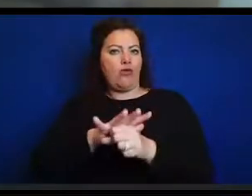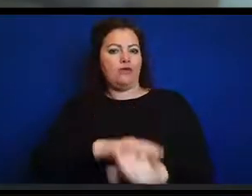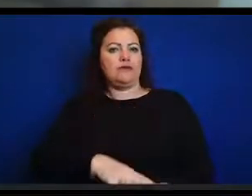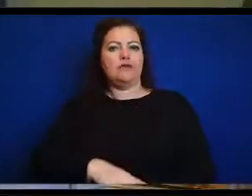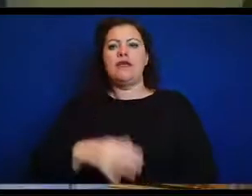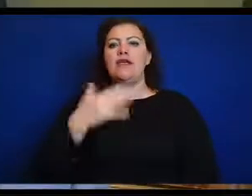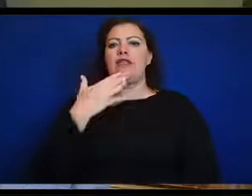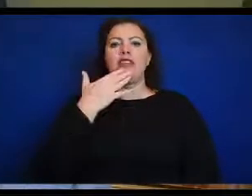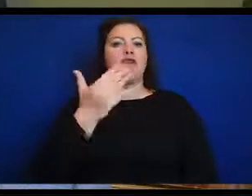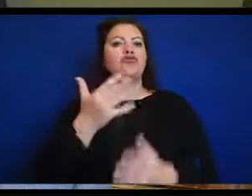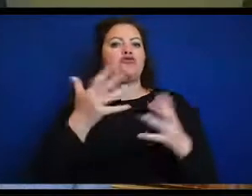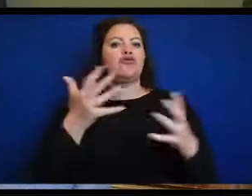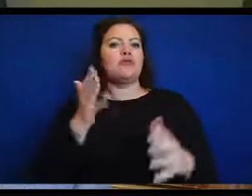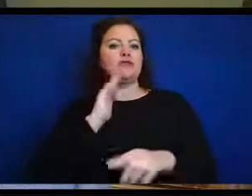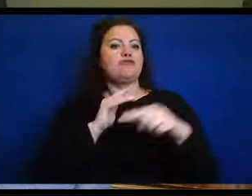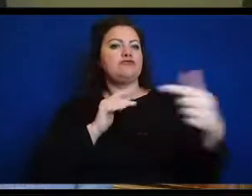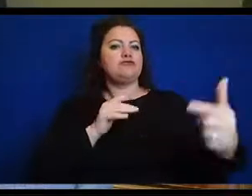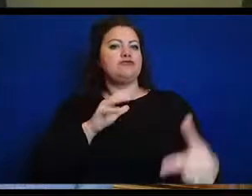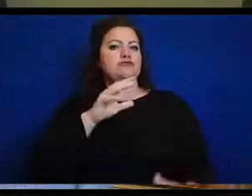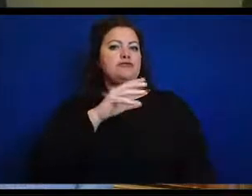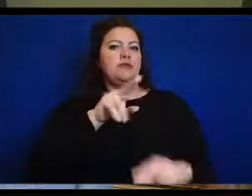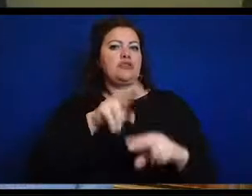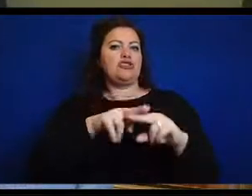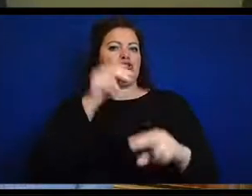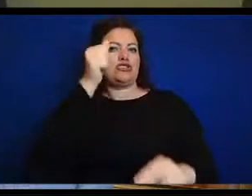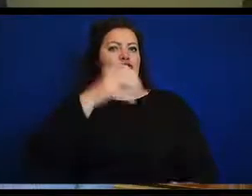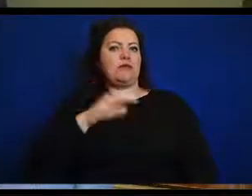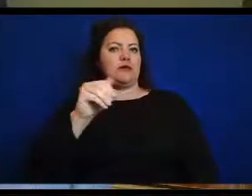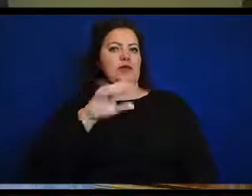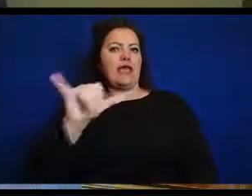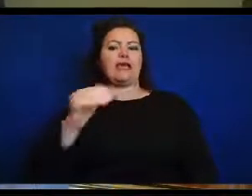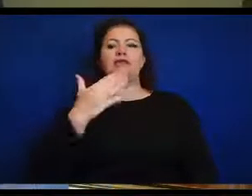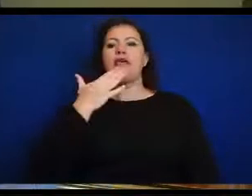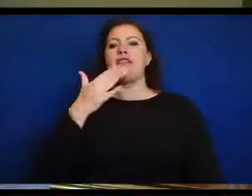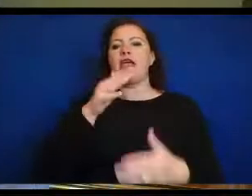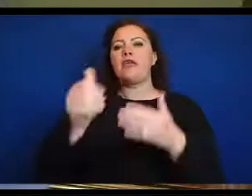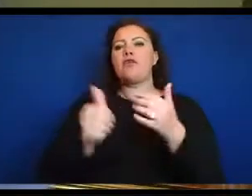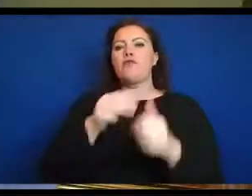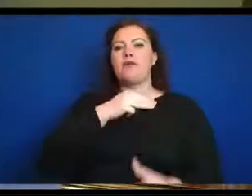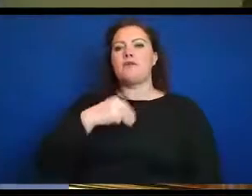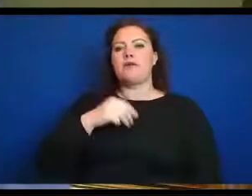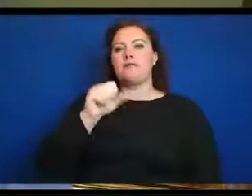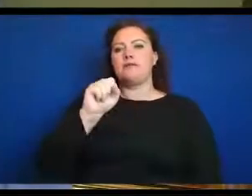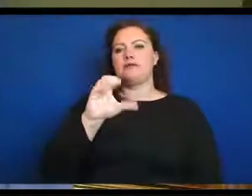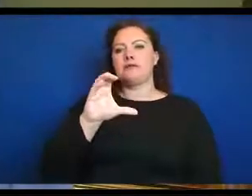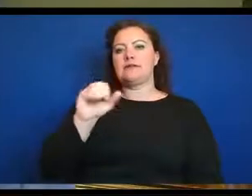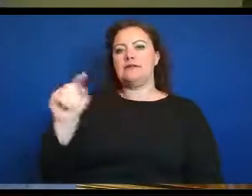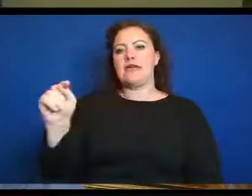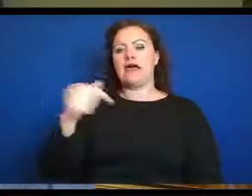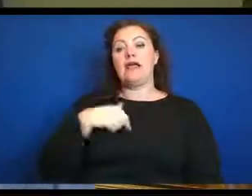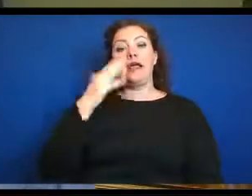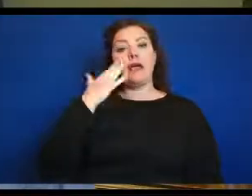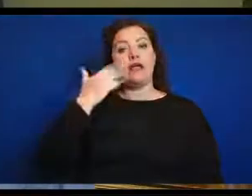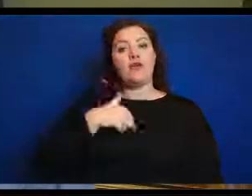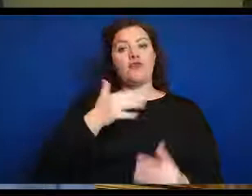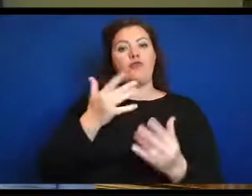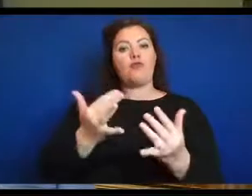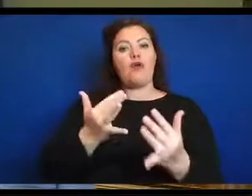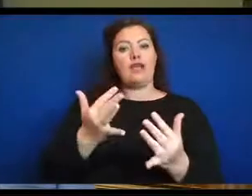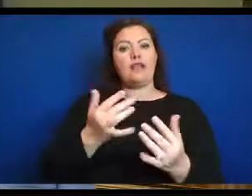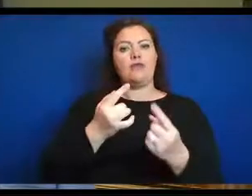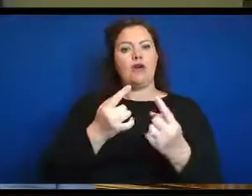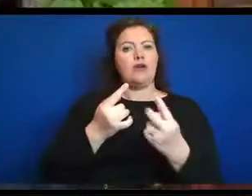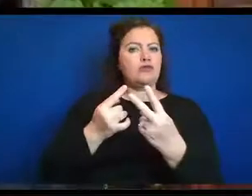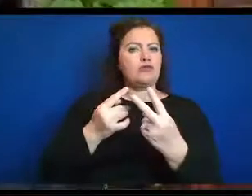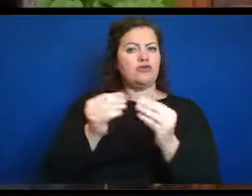Casey, I turn it back to you, sir. Thank you, Ranking Member Scott. I know we're awaiting one or two senators right now,